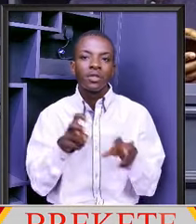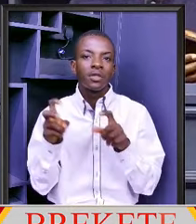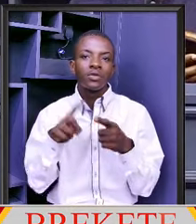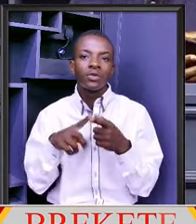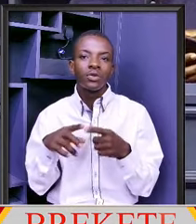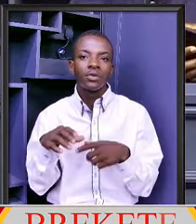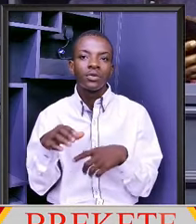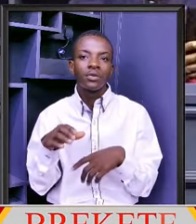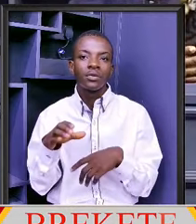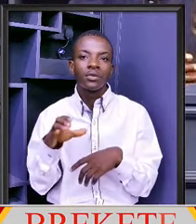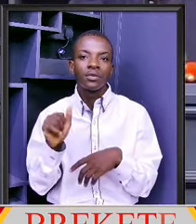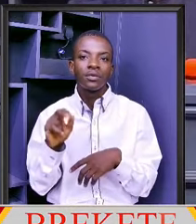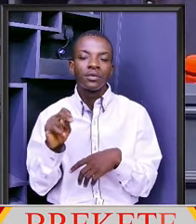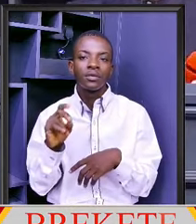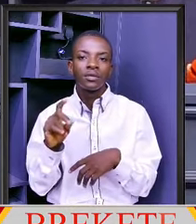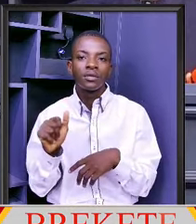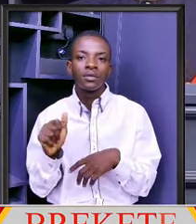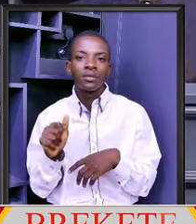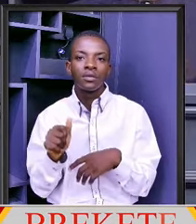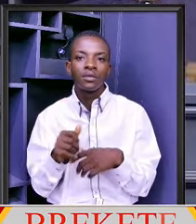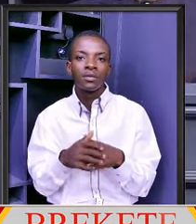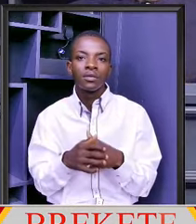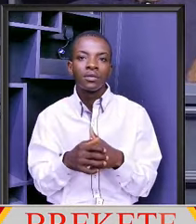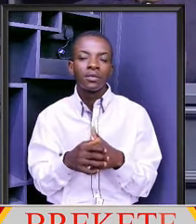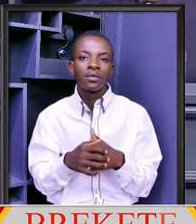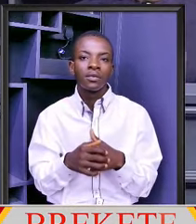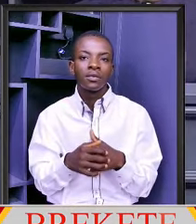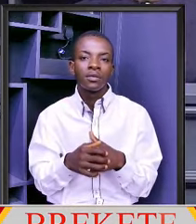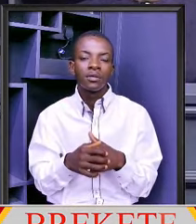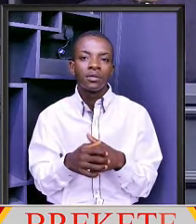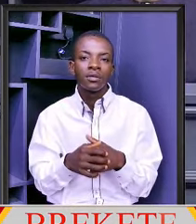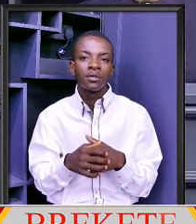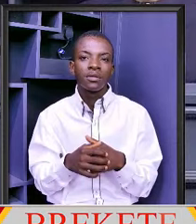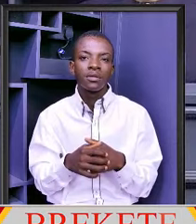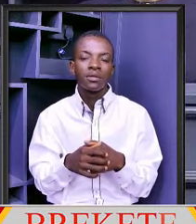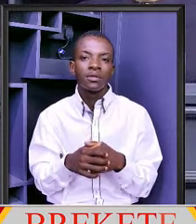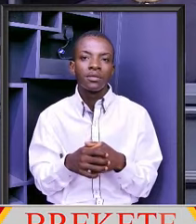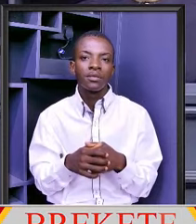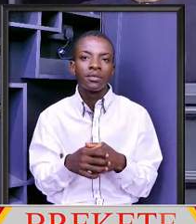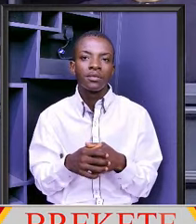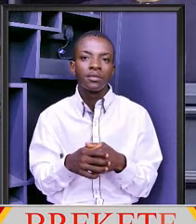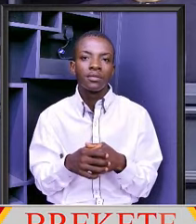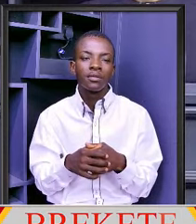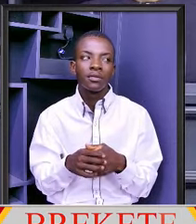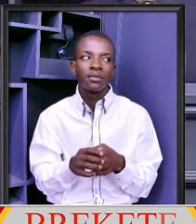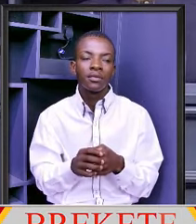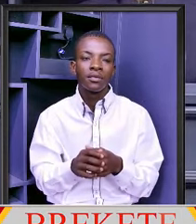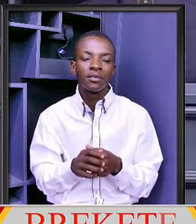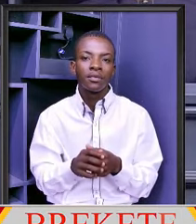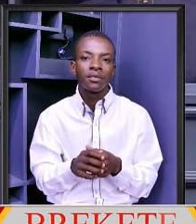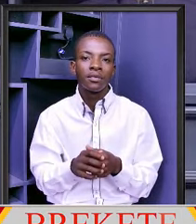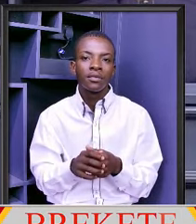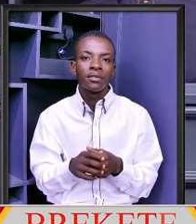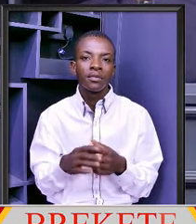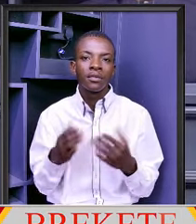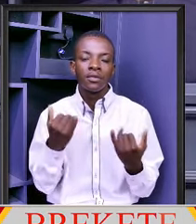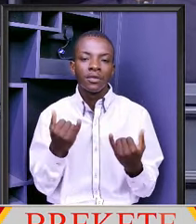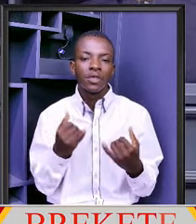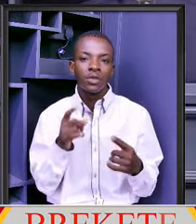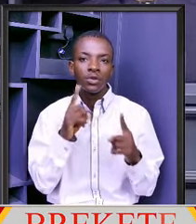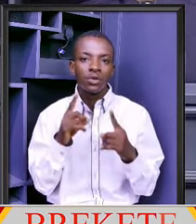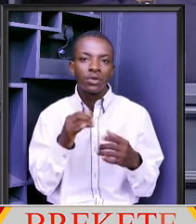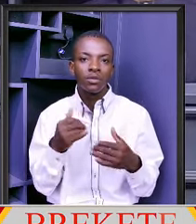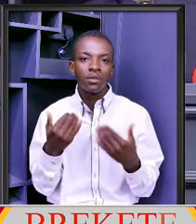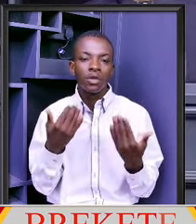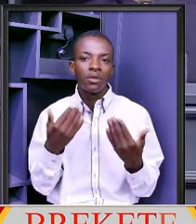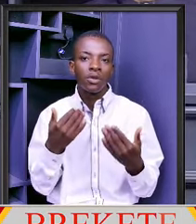Canada. He ring before, he just cut. Oh, he ring was, then he cut. Then the next one, now, they switch off. Now you they talk him now. It will say